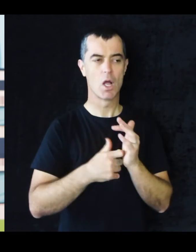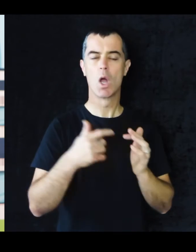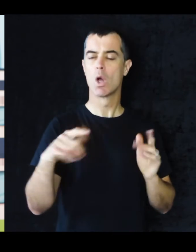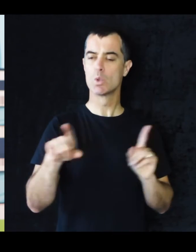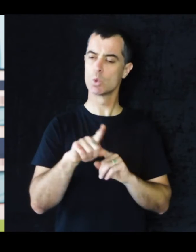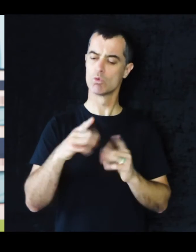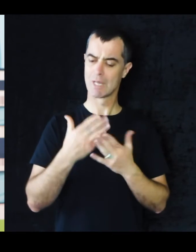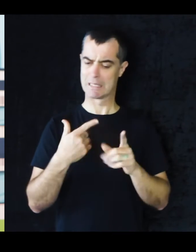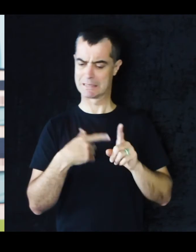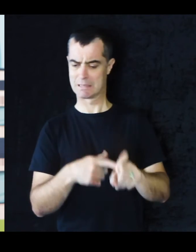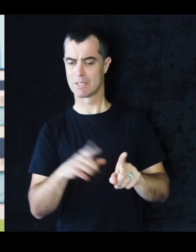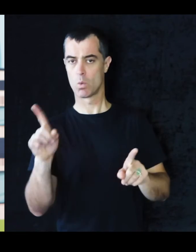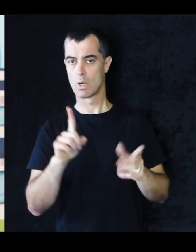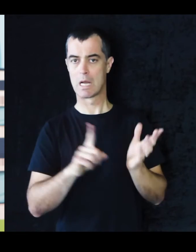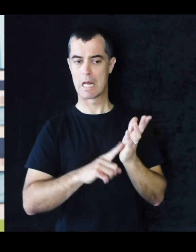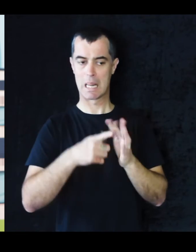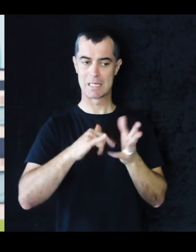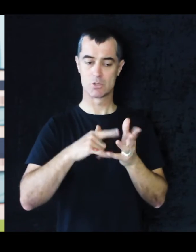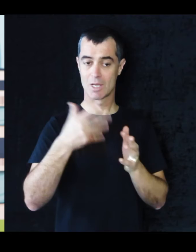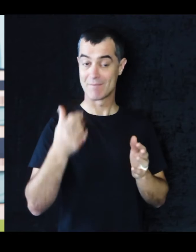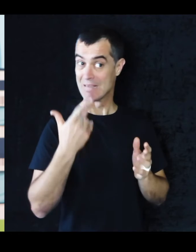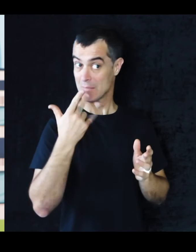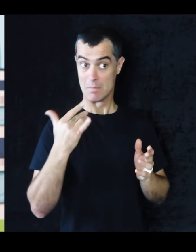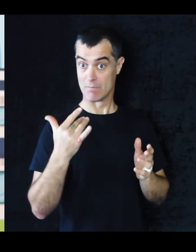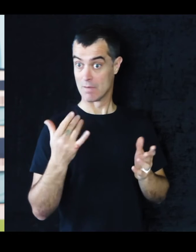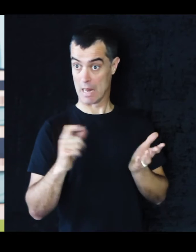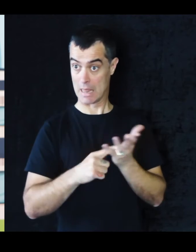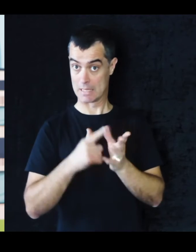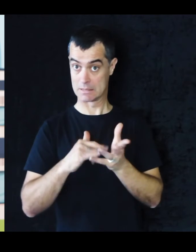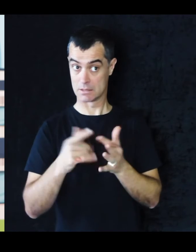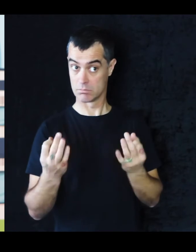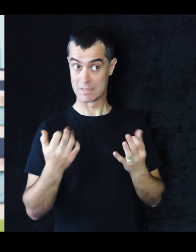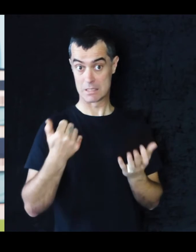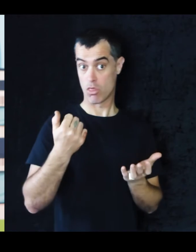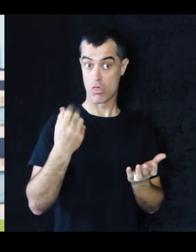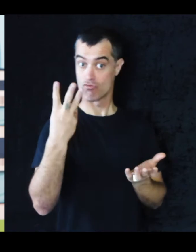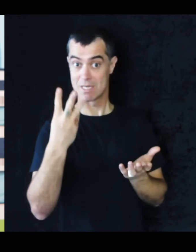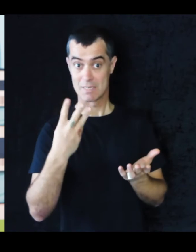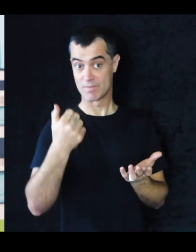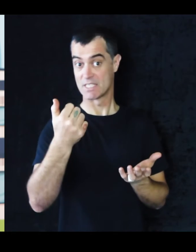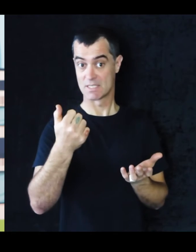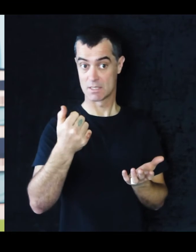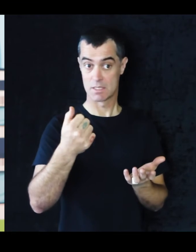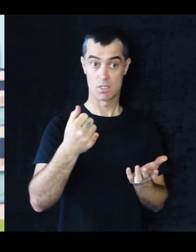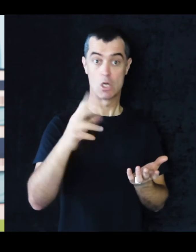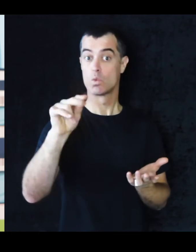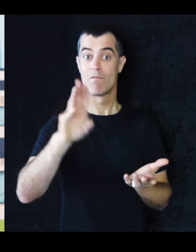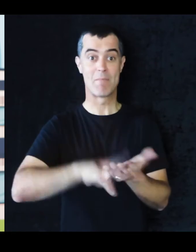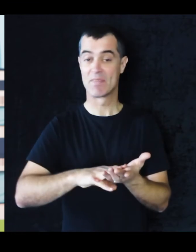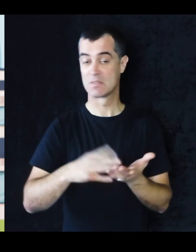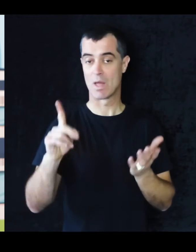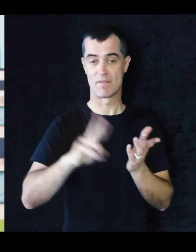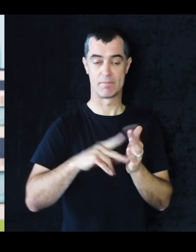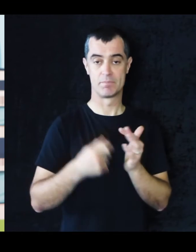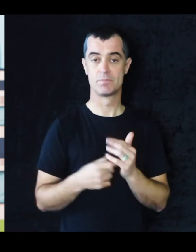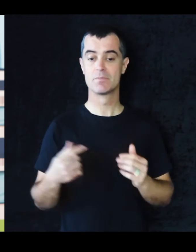to whatever. It also depends on what lease you've got, if you have got one. Maybe a 3, a 6, 12 months,